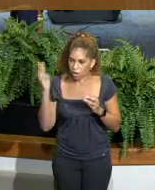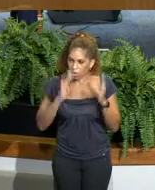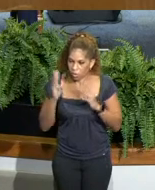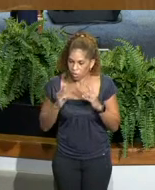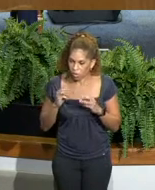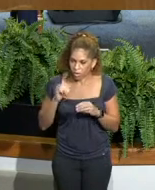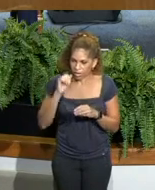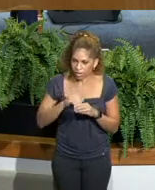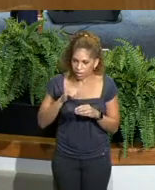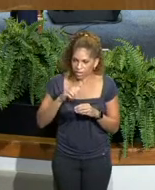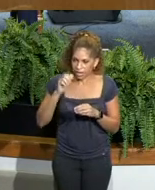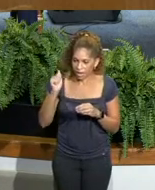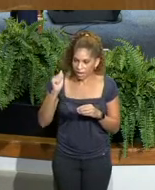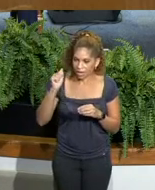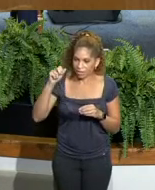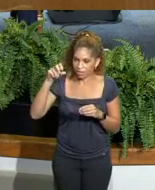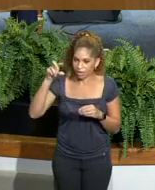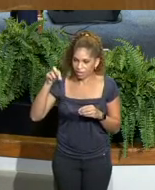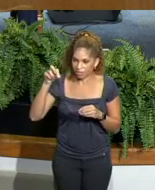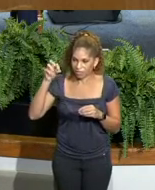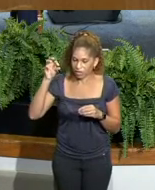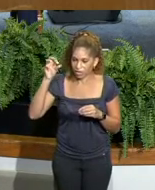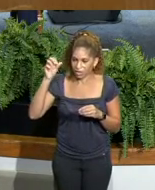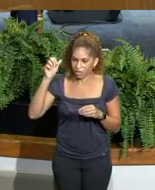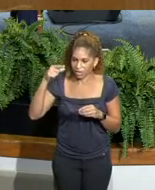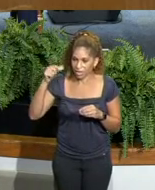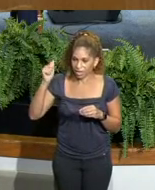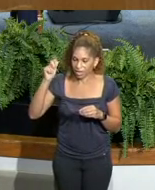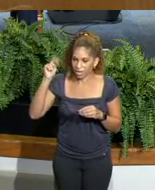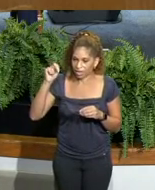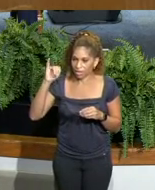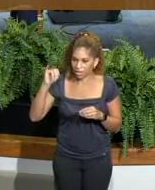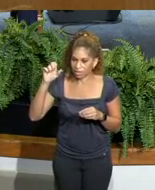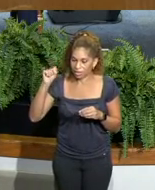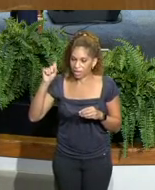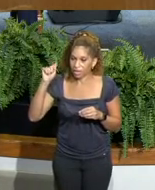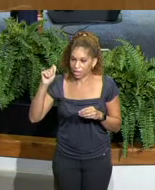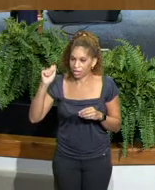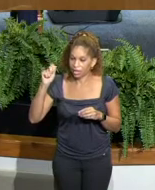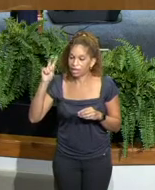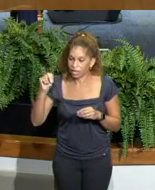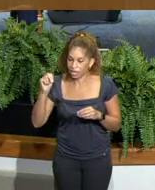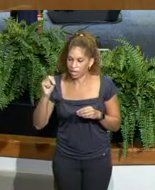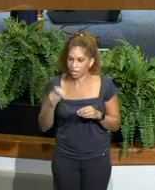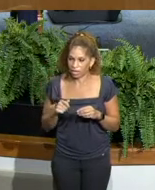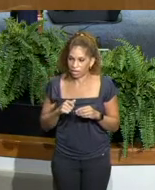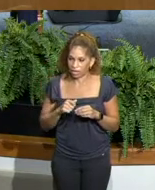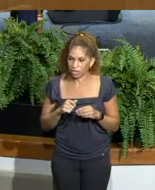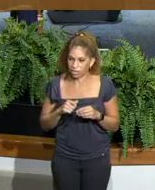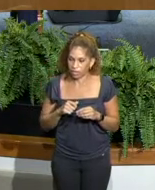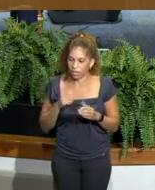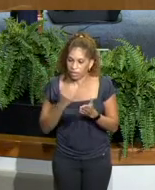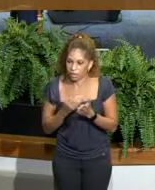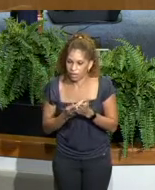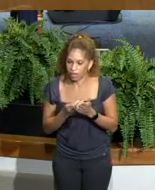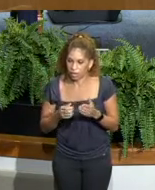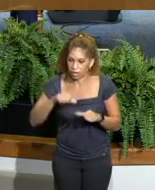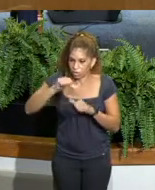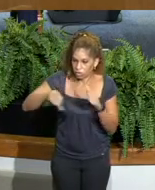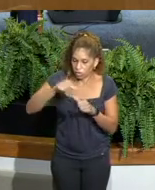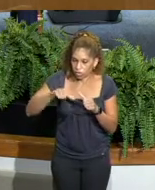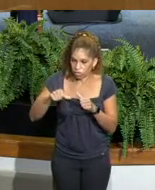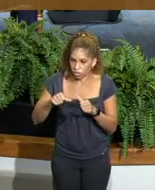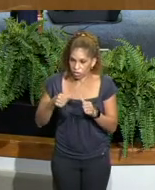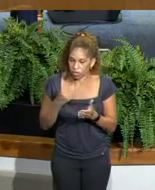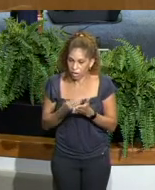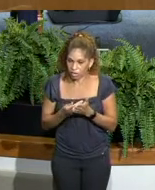climate change may cost us $3.3 trillion annually. The economic and social cost